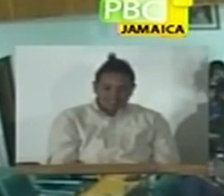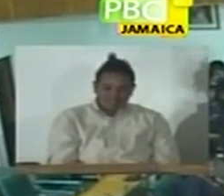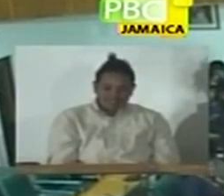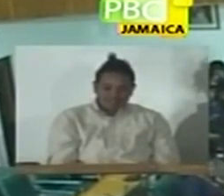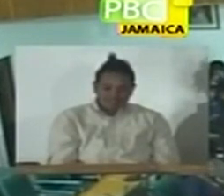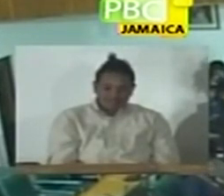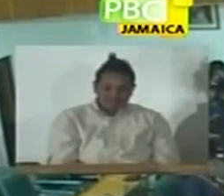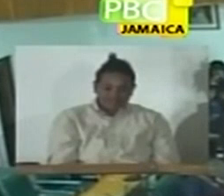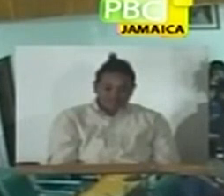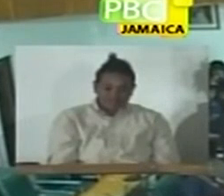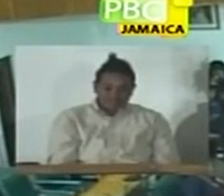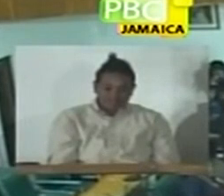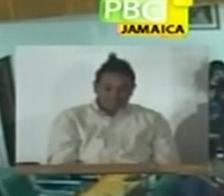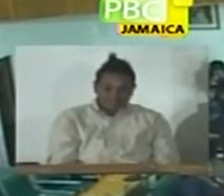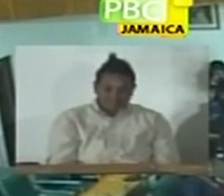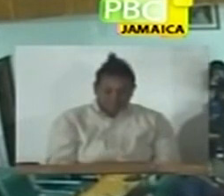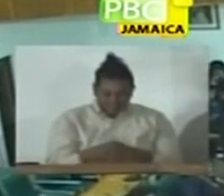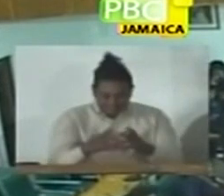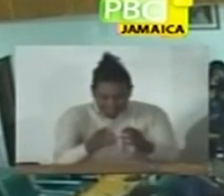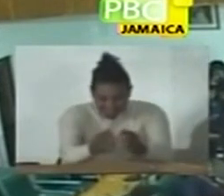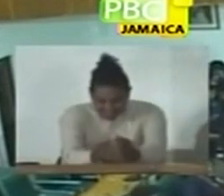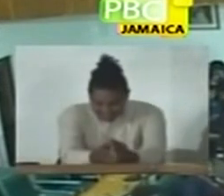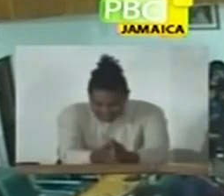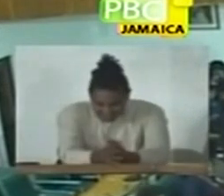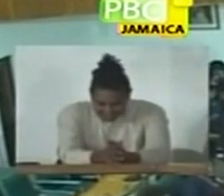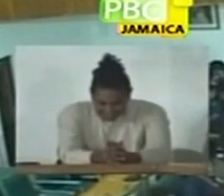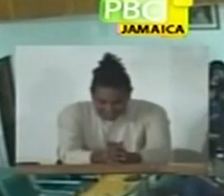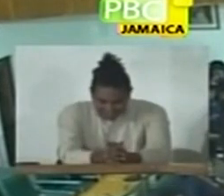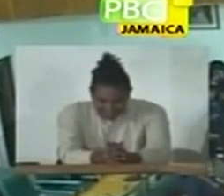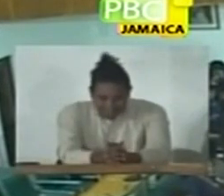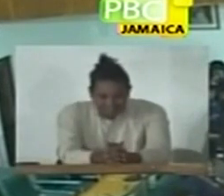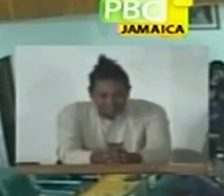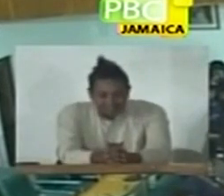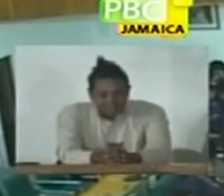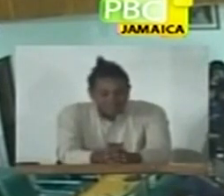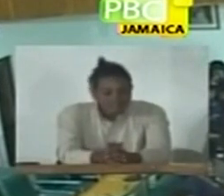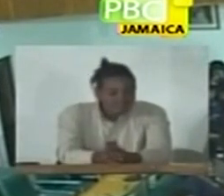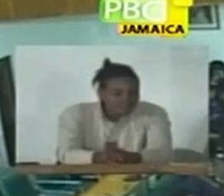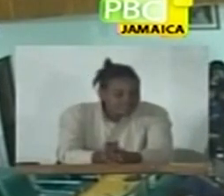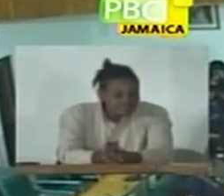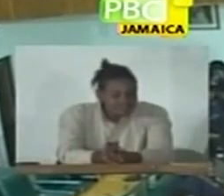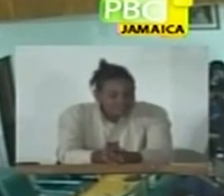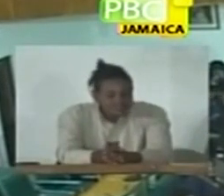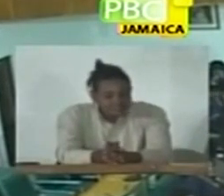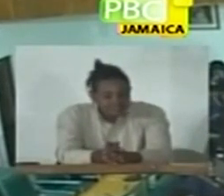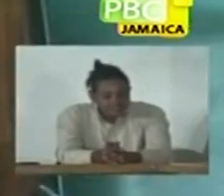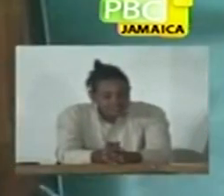Me, I hope you. I am fat and I'm proud of it. You think I take offense?